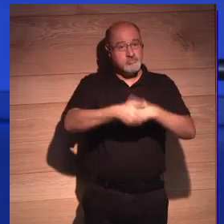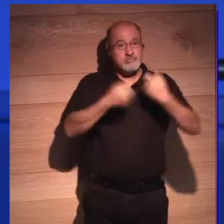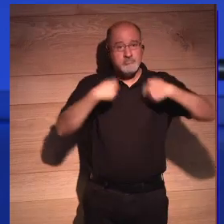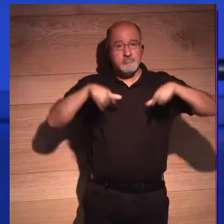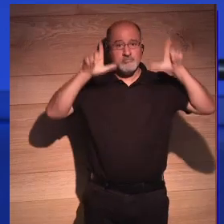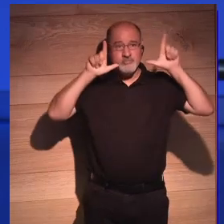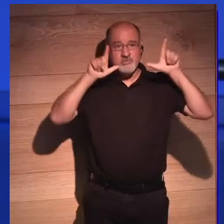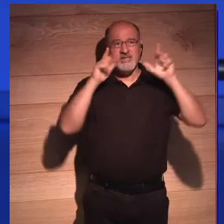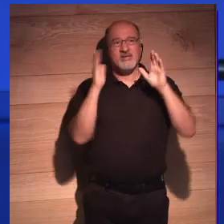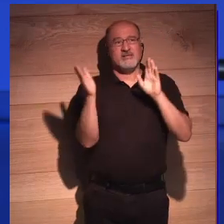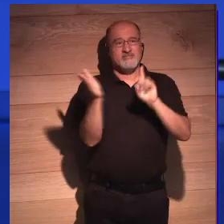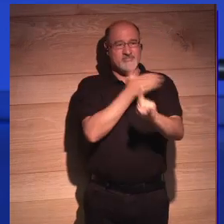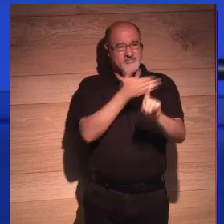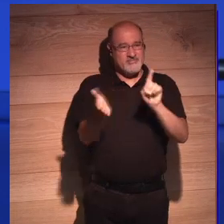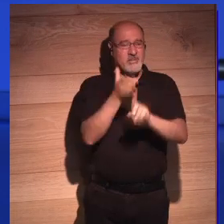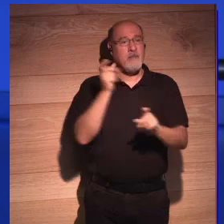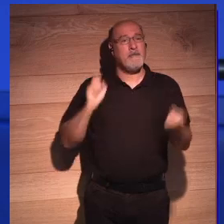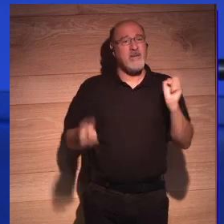hand of the main